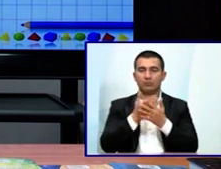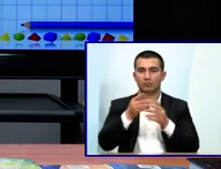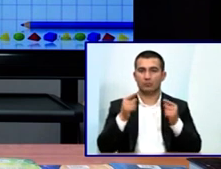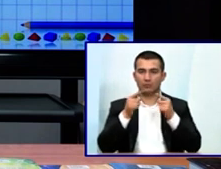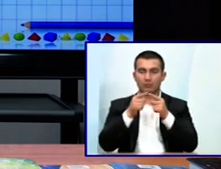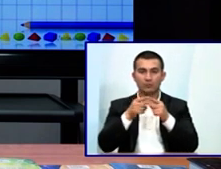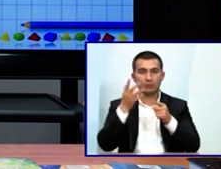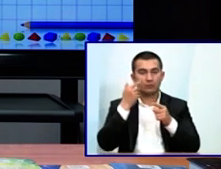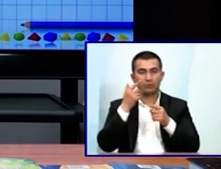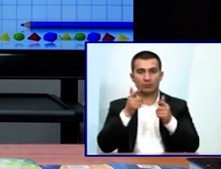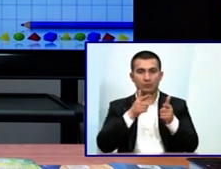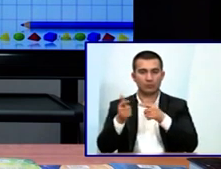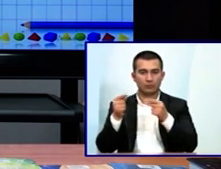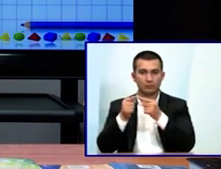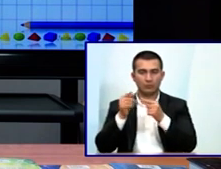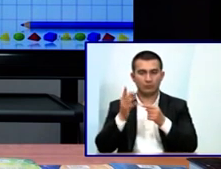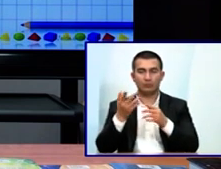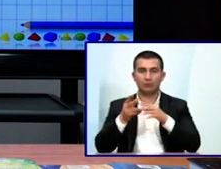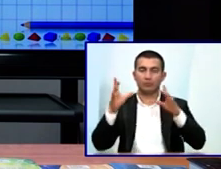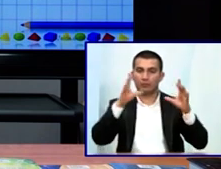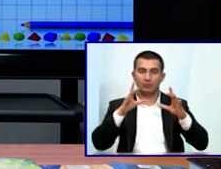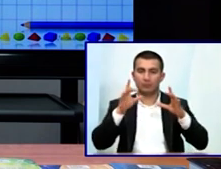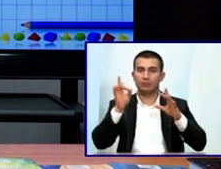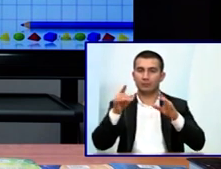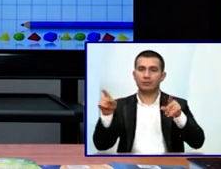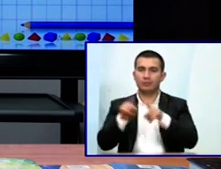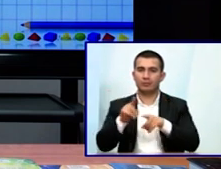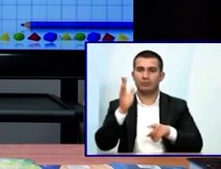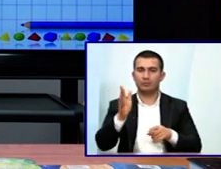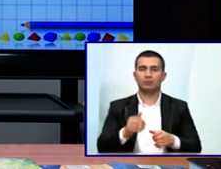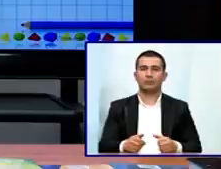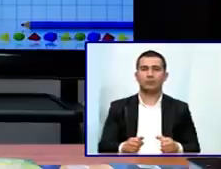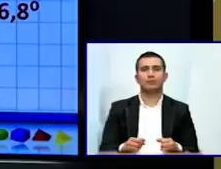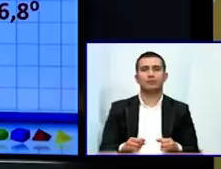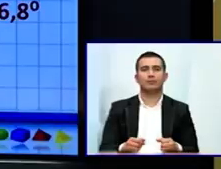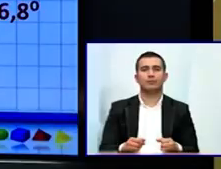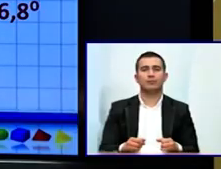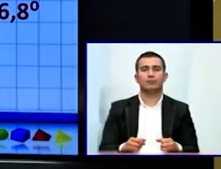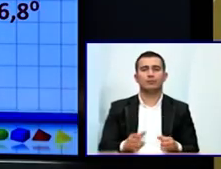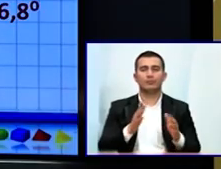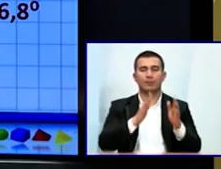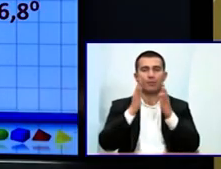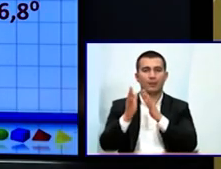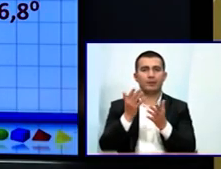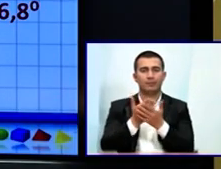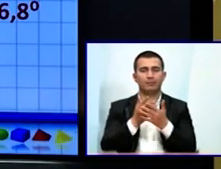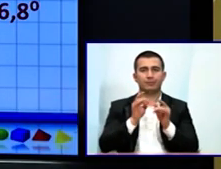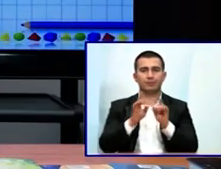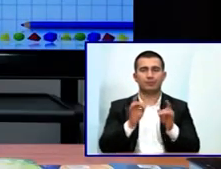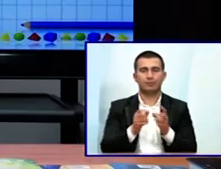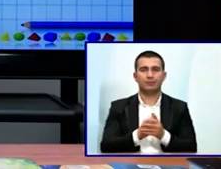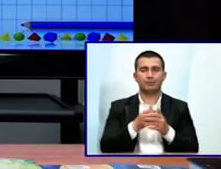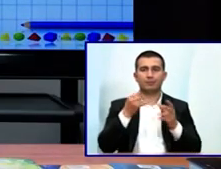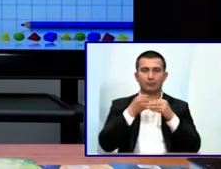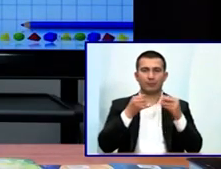mos bo'lsa, demak, doiraviy diagrammamiz xuddi shu ko'rinishda bo'ladi. Keyingi masalamiz. Yer